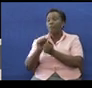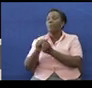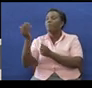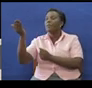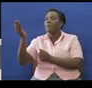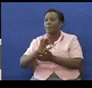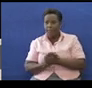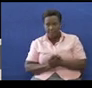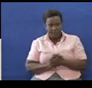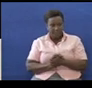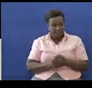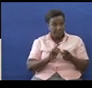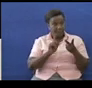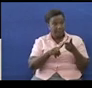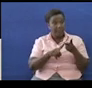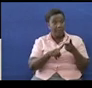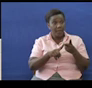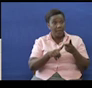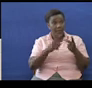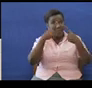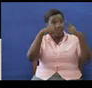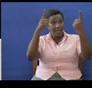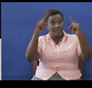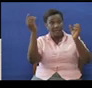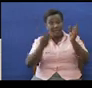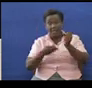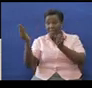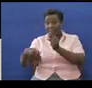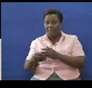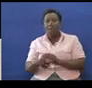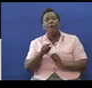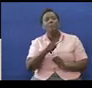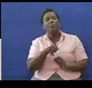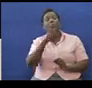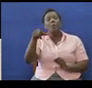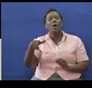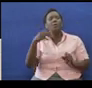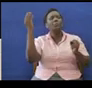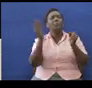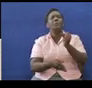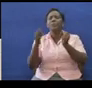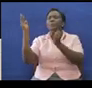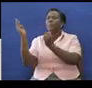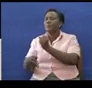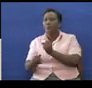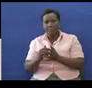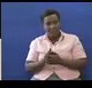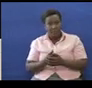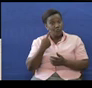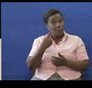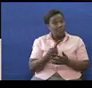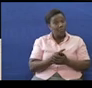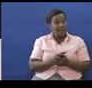water for other purposes. And when we talk of deforestation, it is whereby people cut down